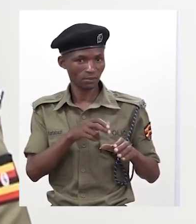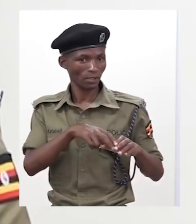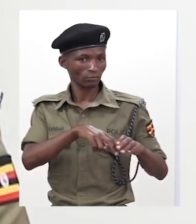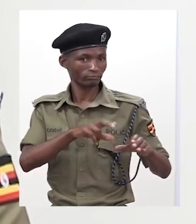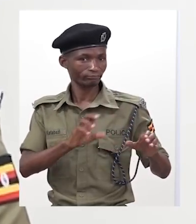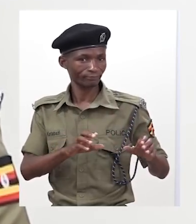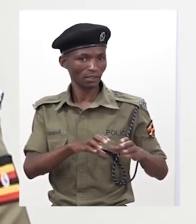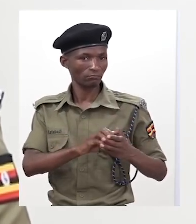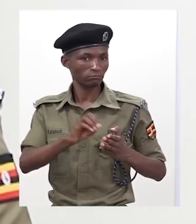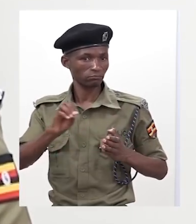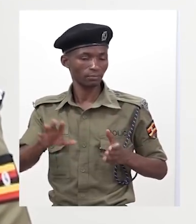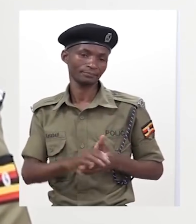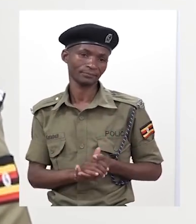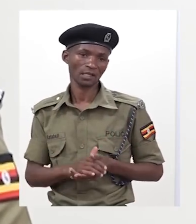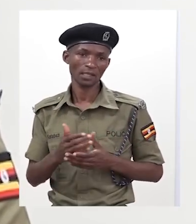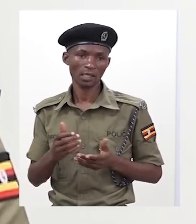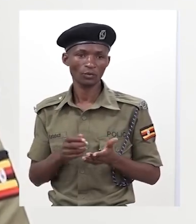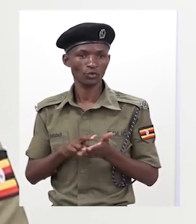using bouncers